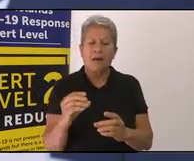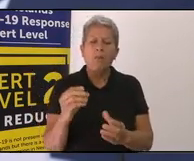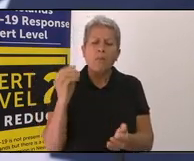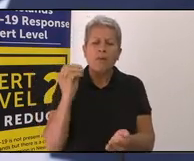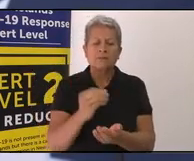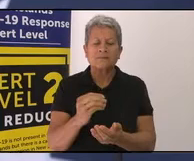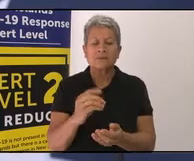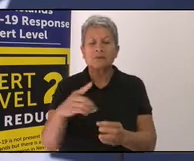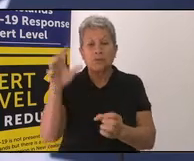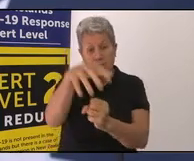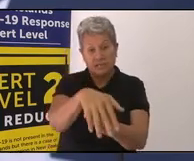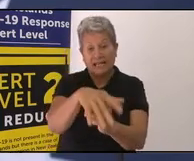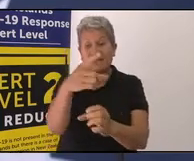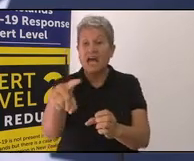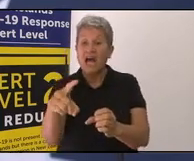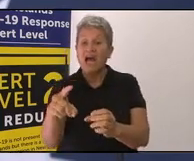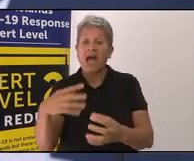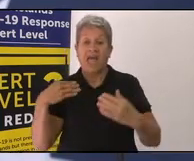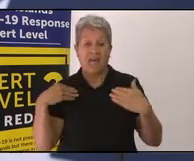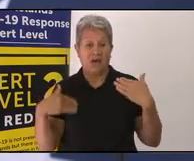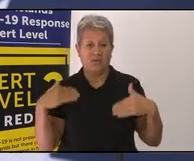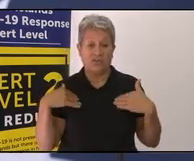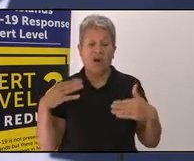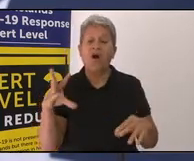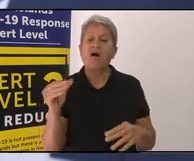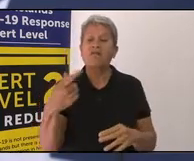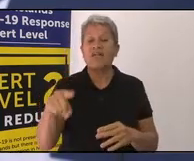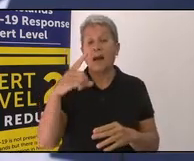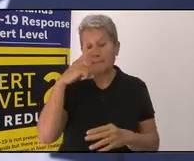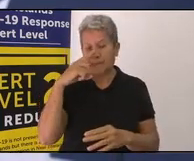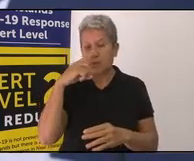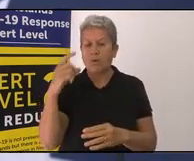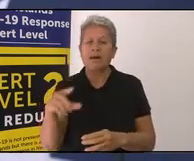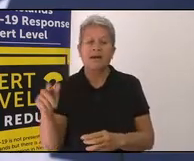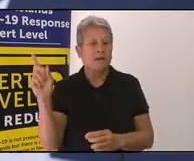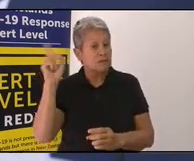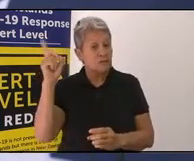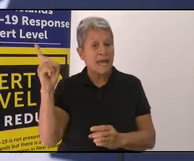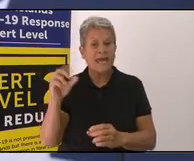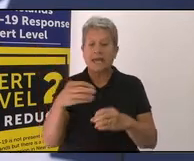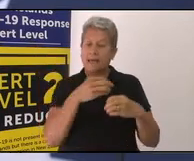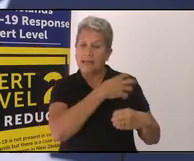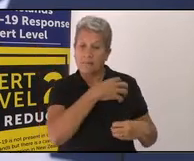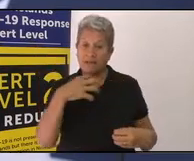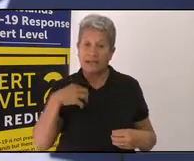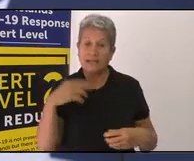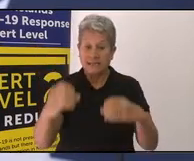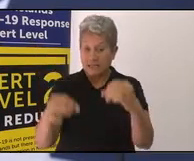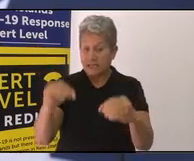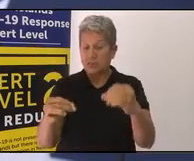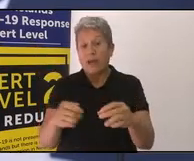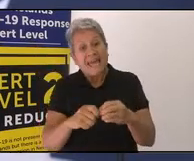people as well as our economy. And that's why today, Cabinet decided to extend Alert Level